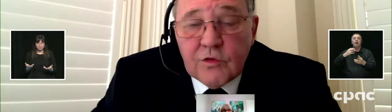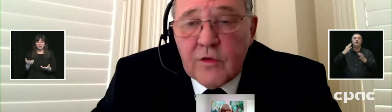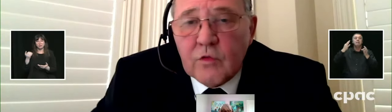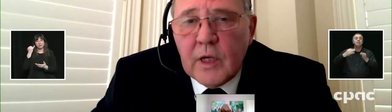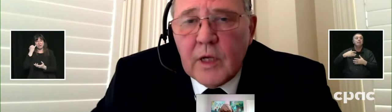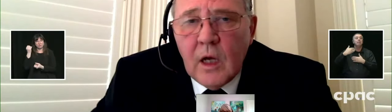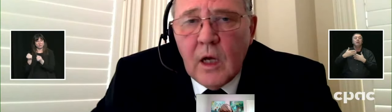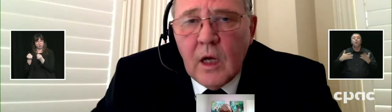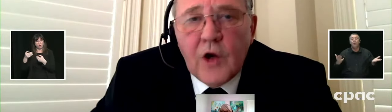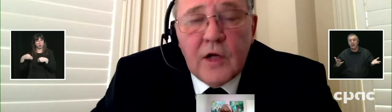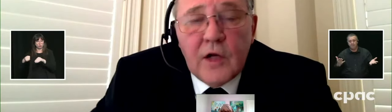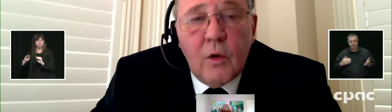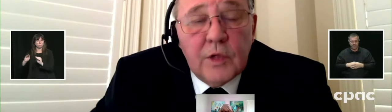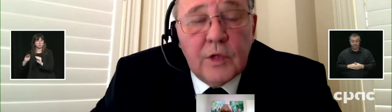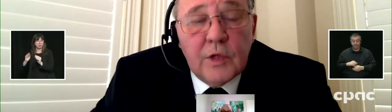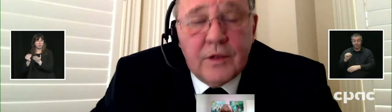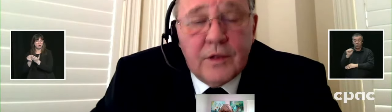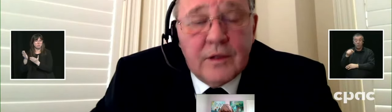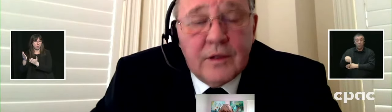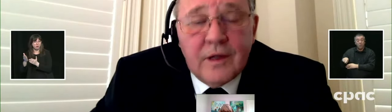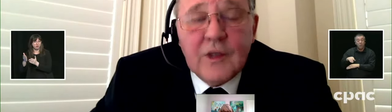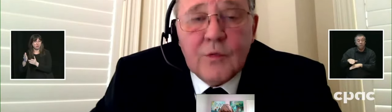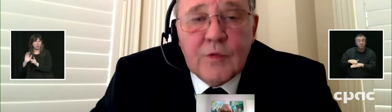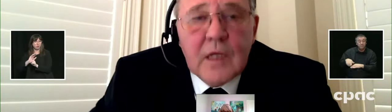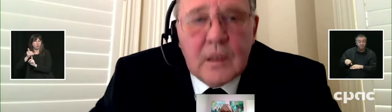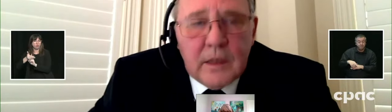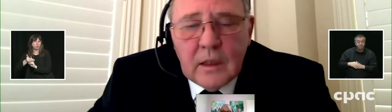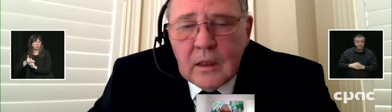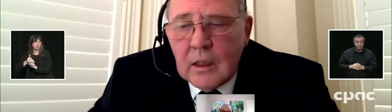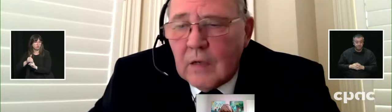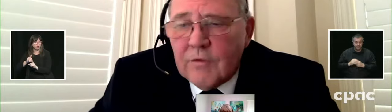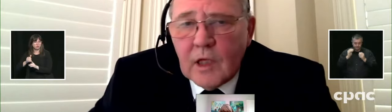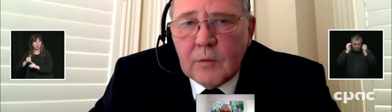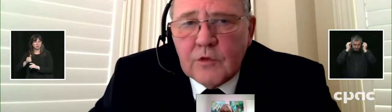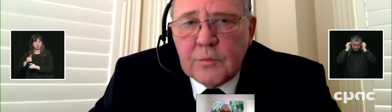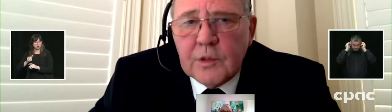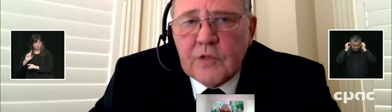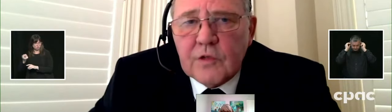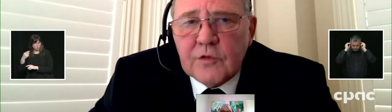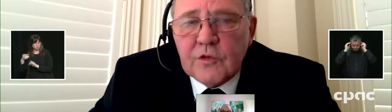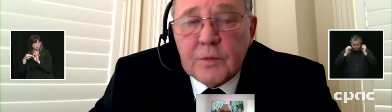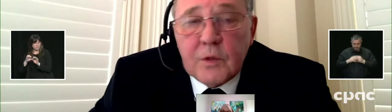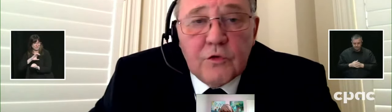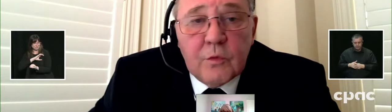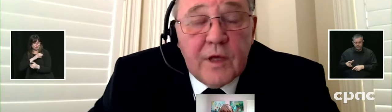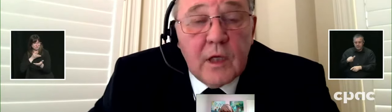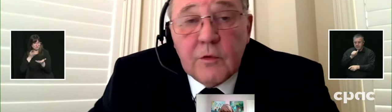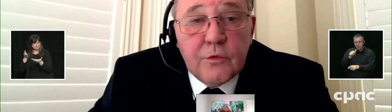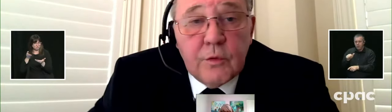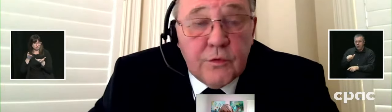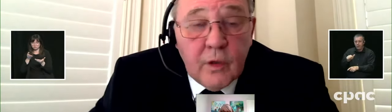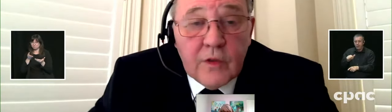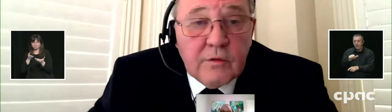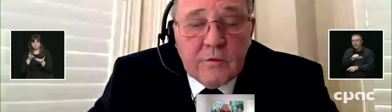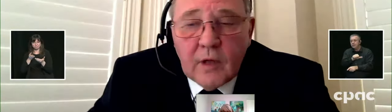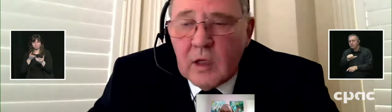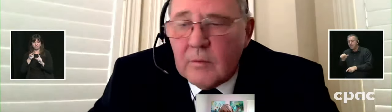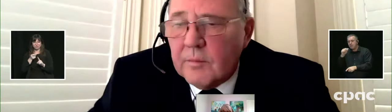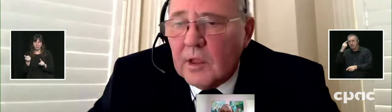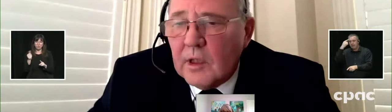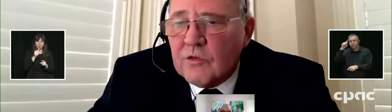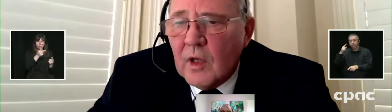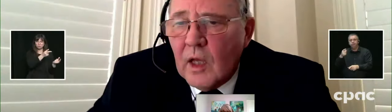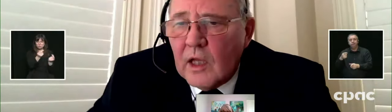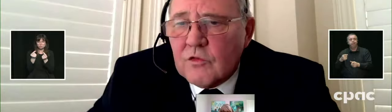being used in this way are not only, they're not uniquely available to police services, but also available through other